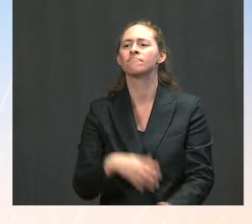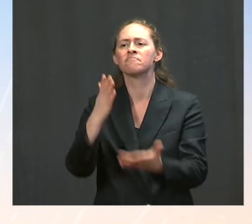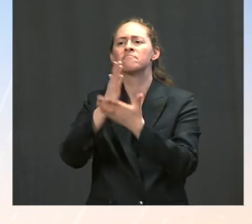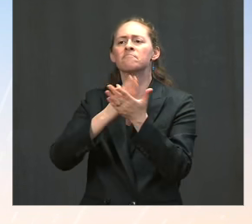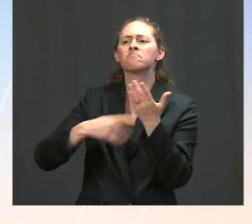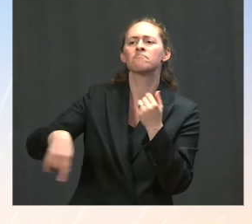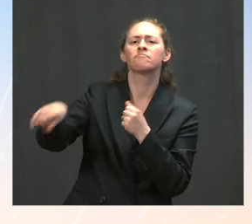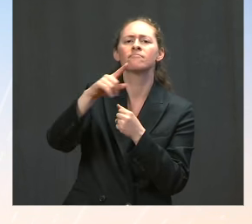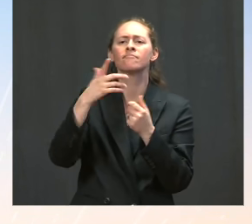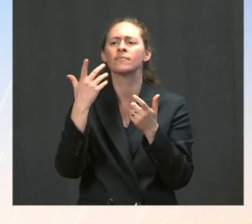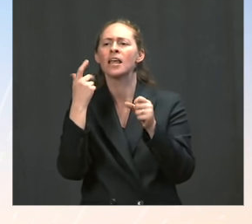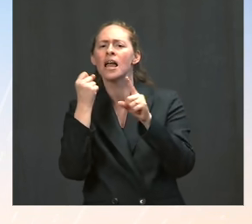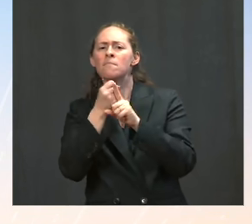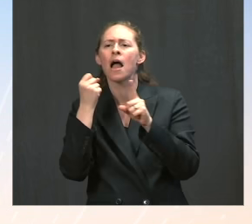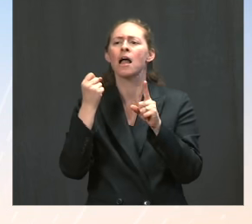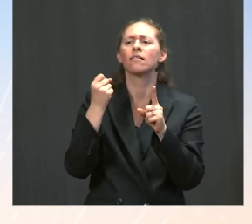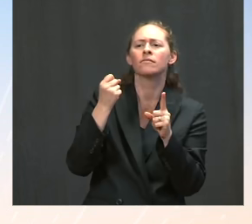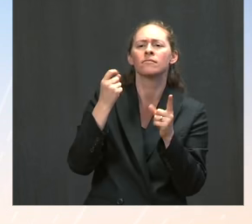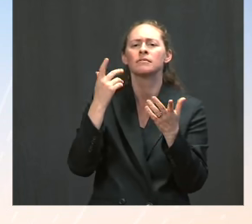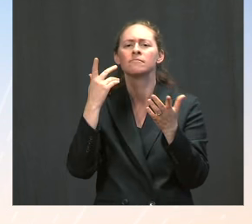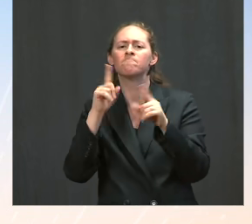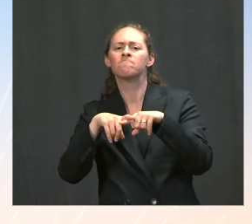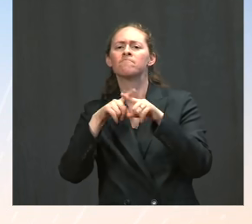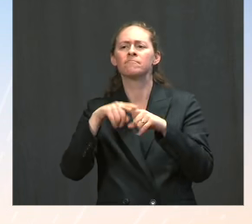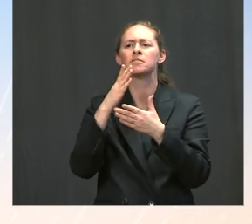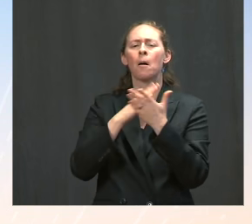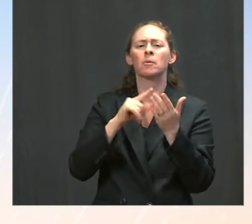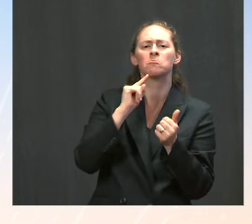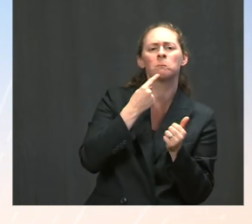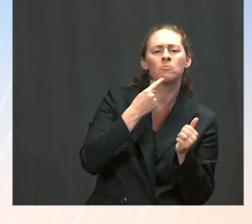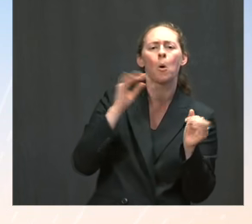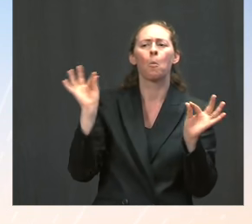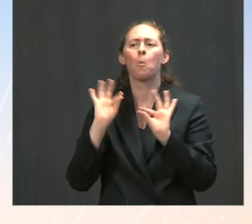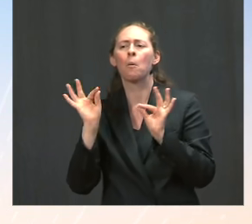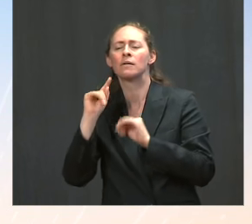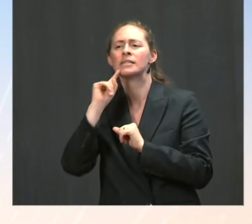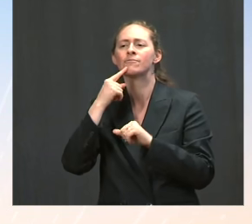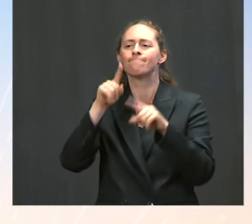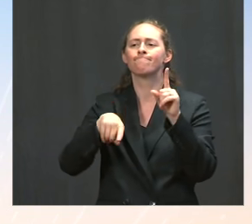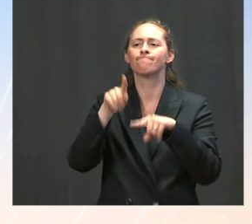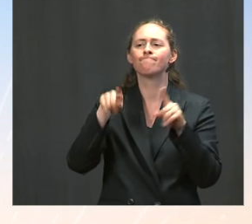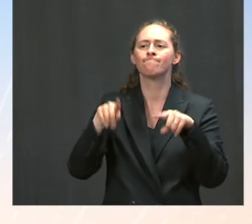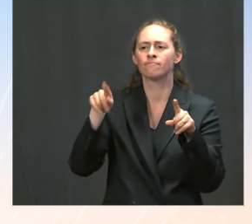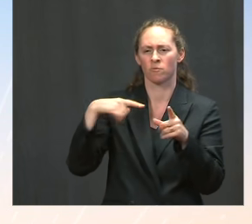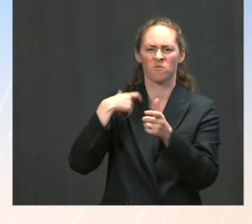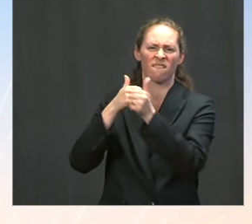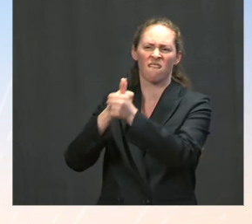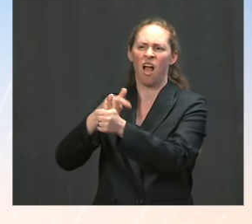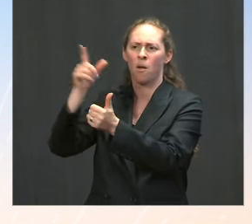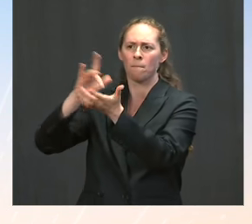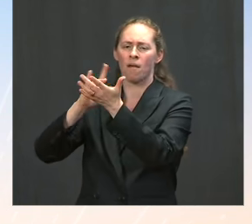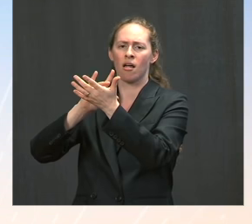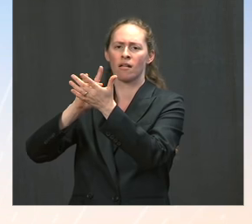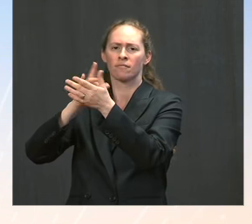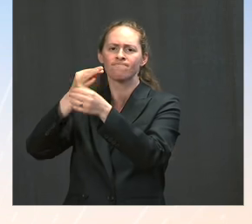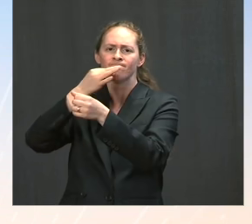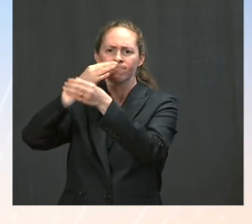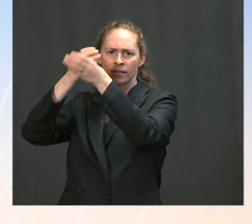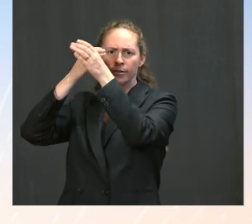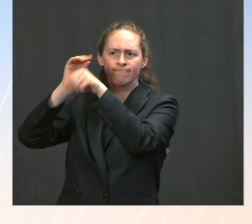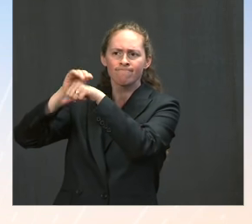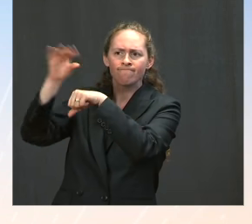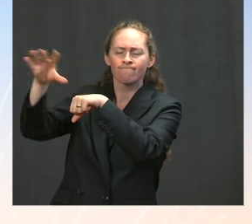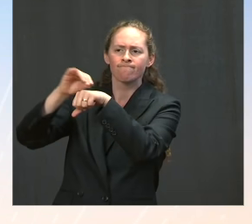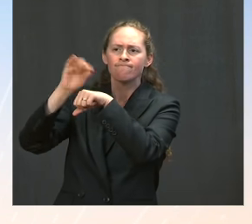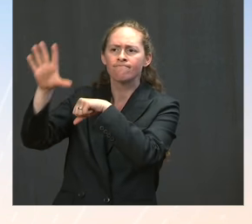medical leaders will advise us on. They also have not changed their guidance on masks. That is not a determination that's being made